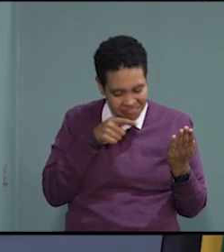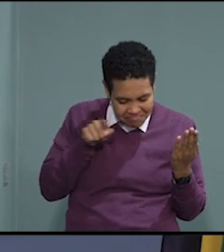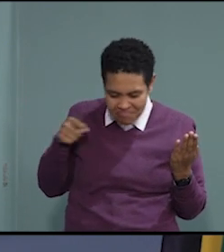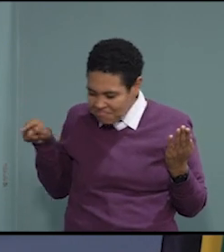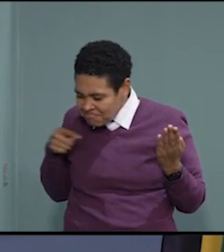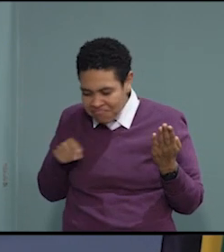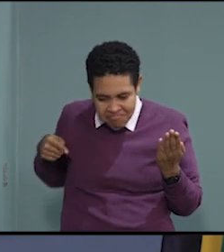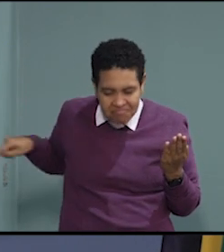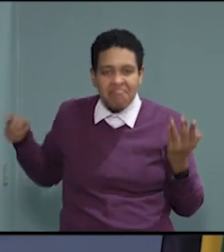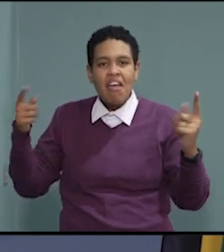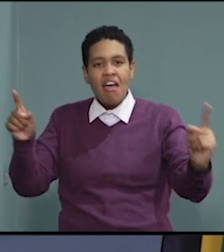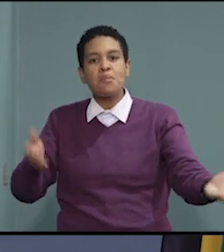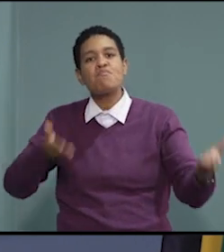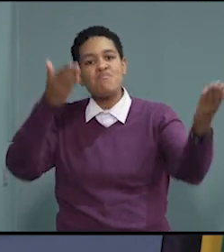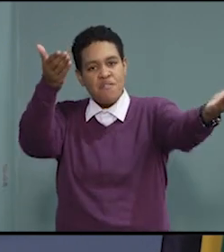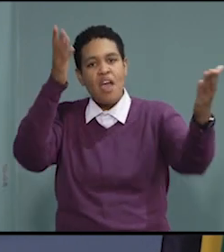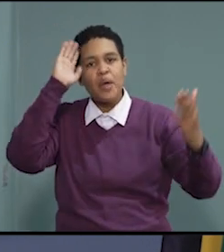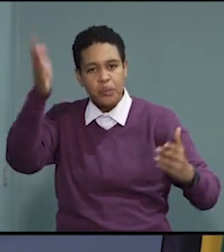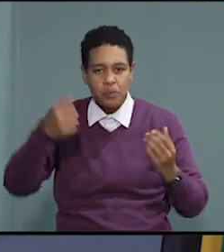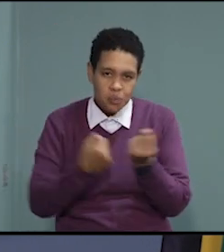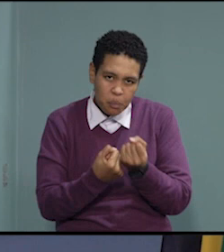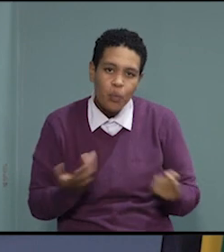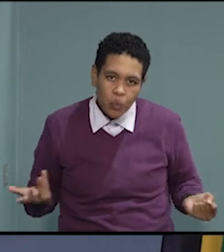the parish council. And once